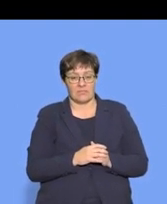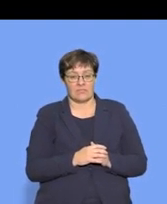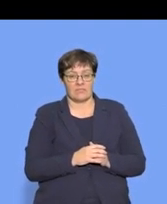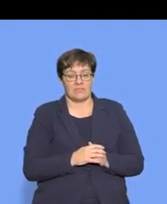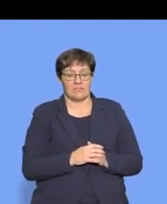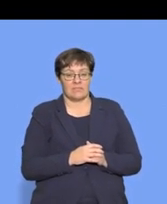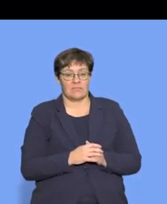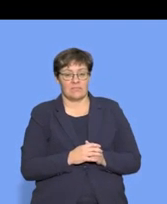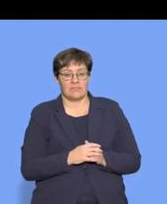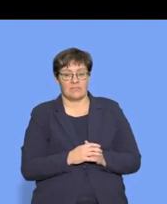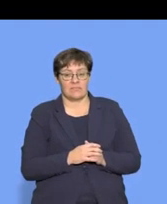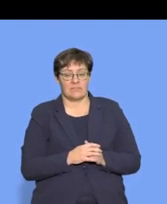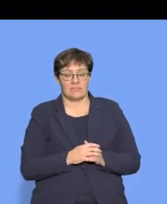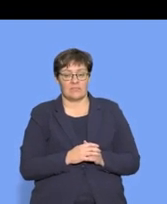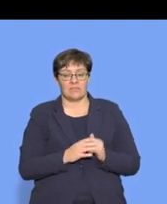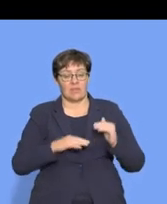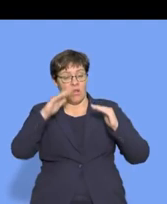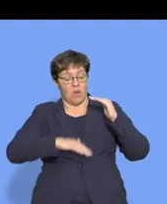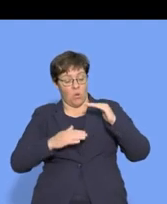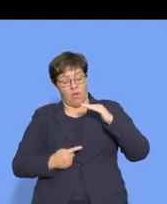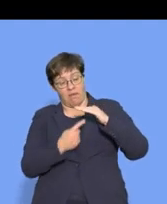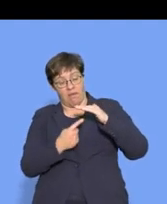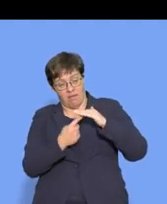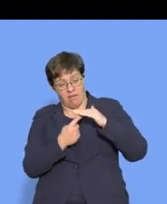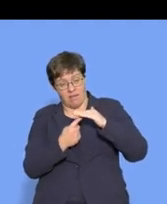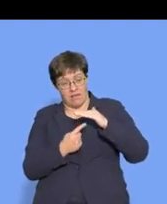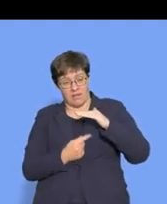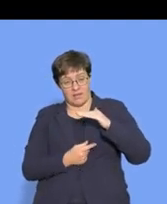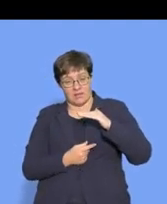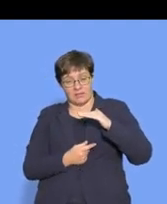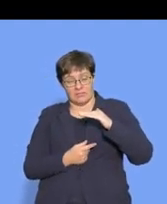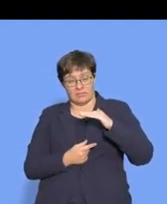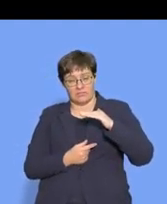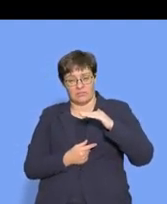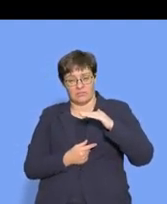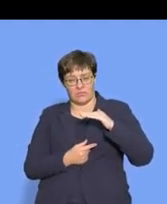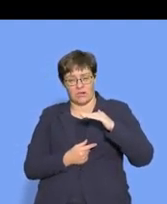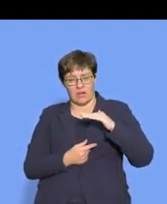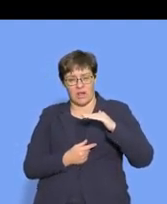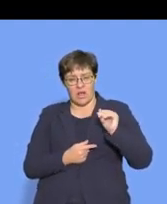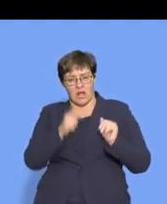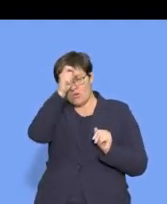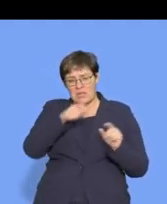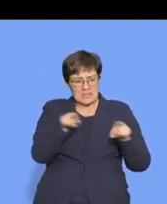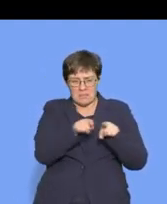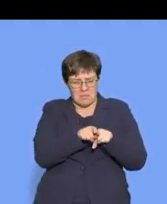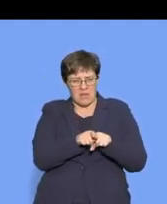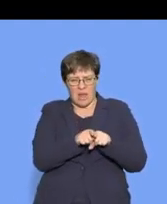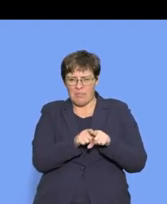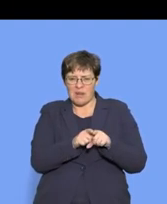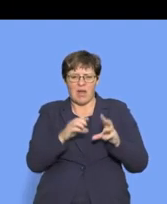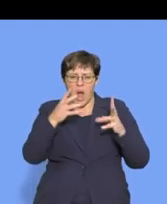The lower part of the leaf, where the cells are irregular shaped, is the spongy